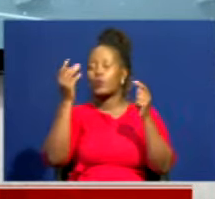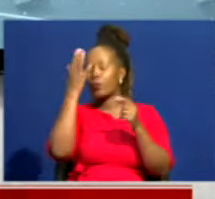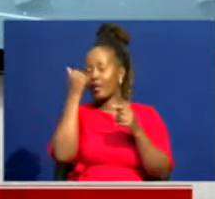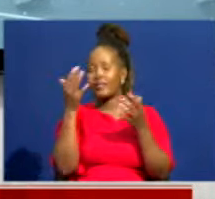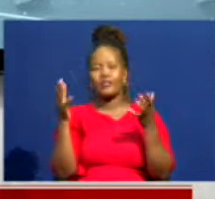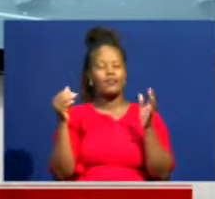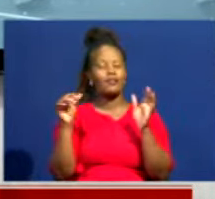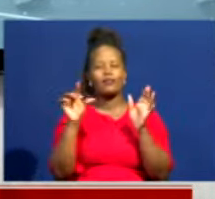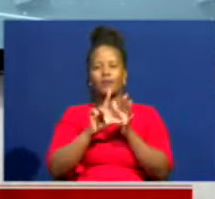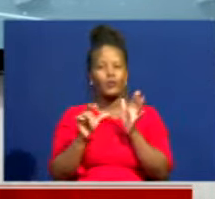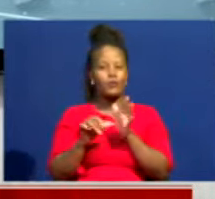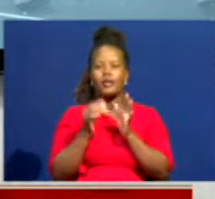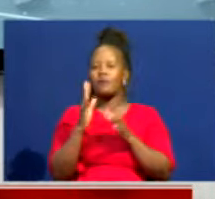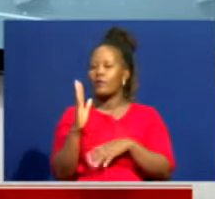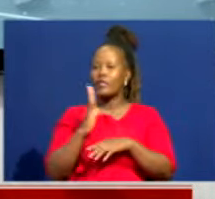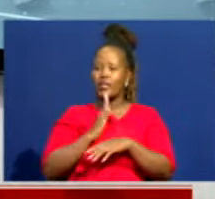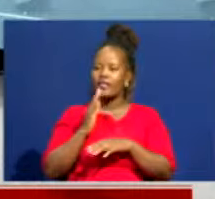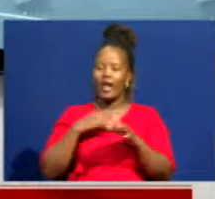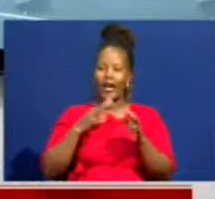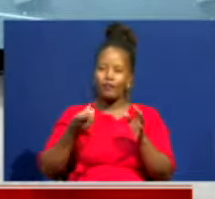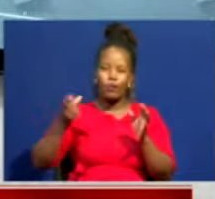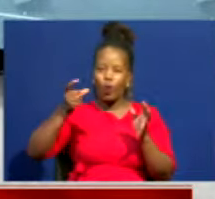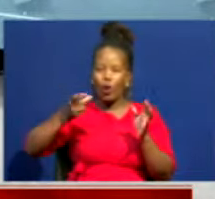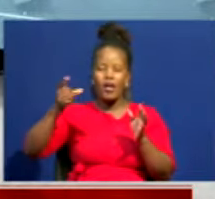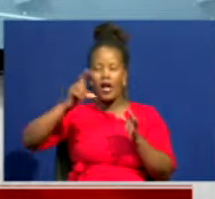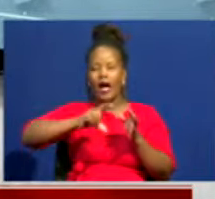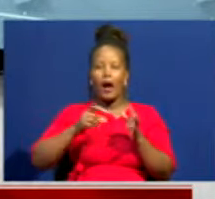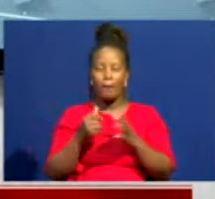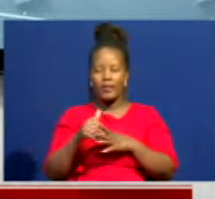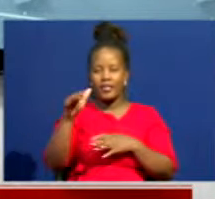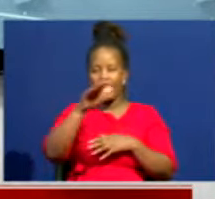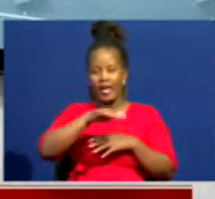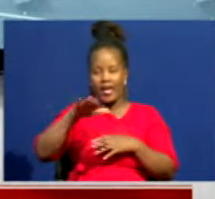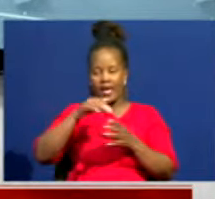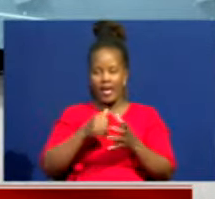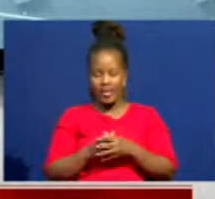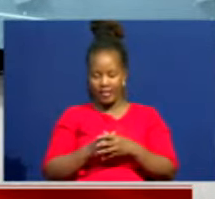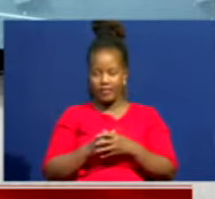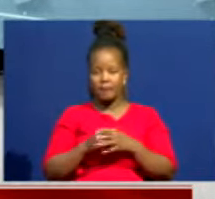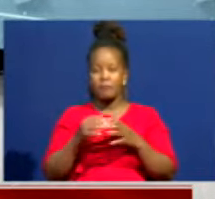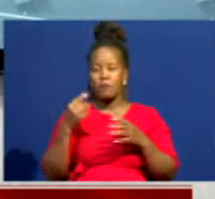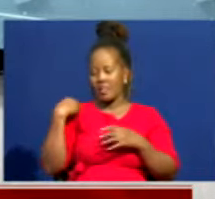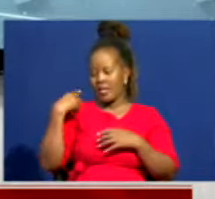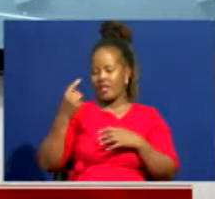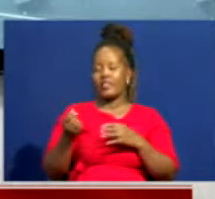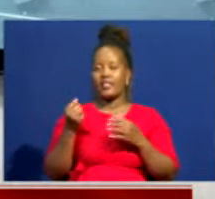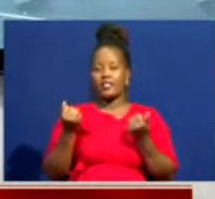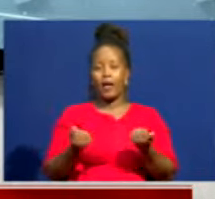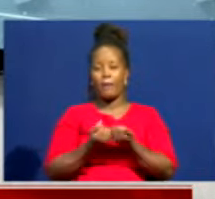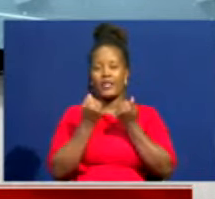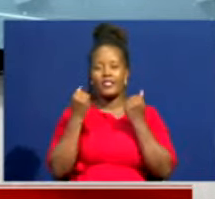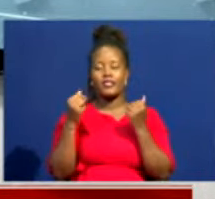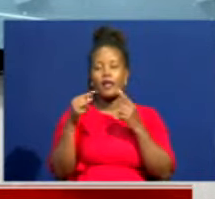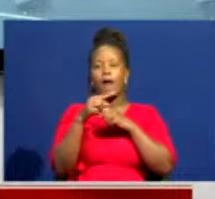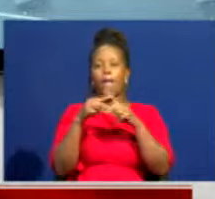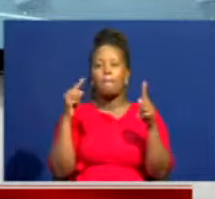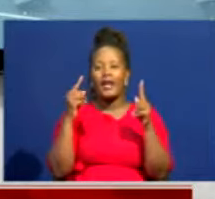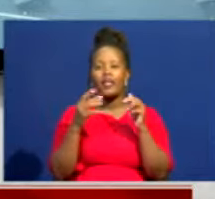spike in insecurity cases in the cosmopolitan town. The latest incident is the murder of